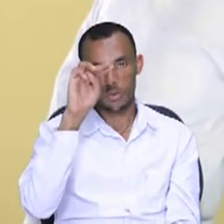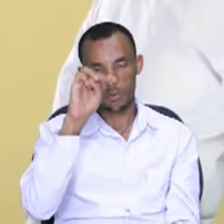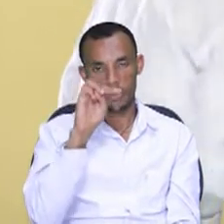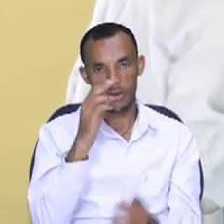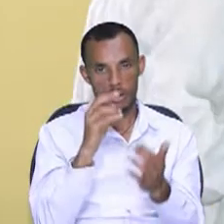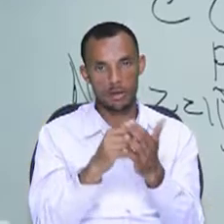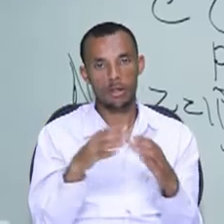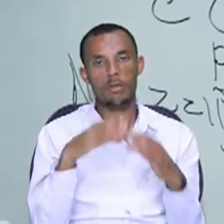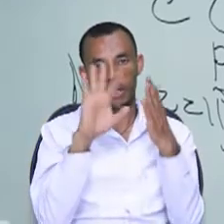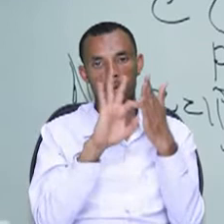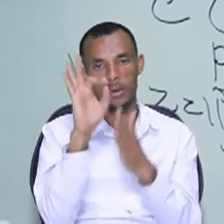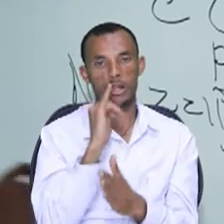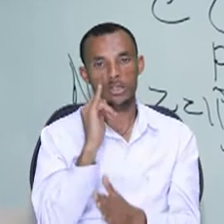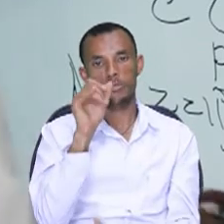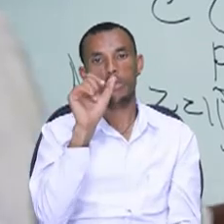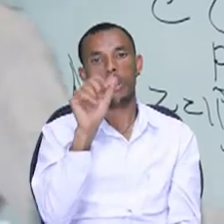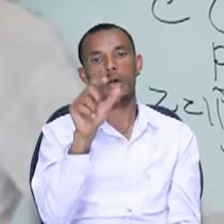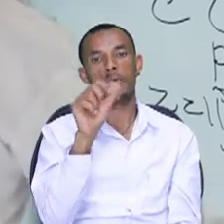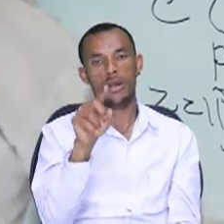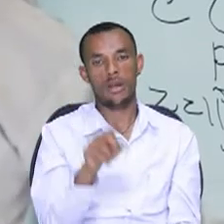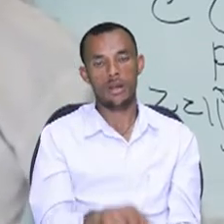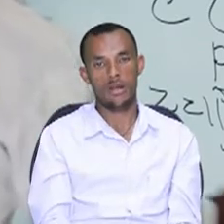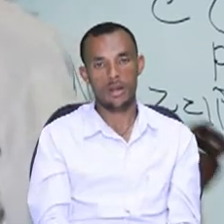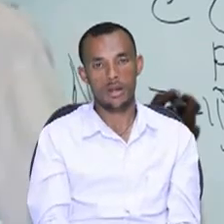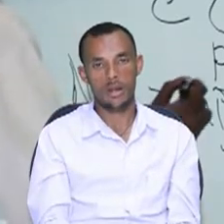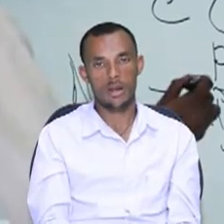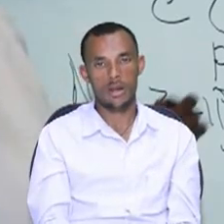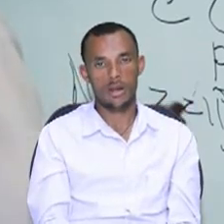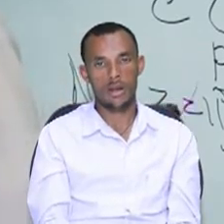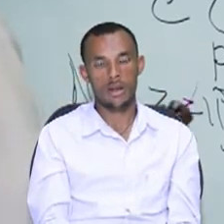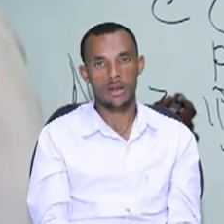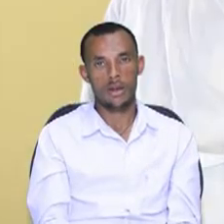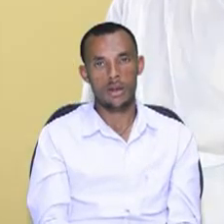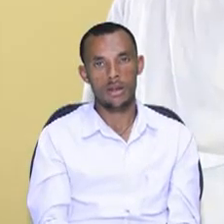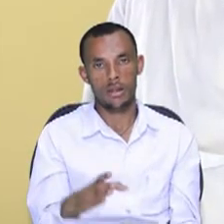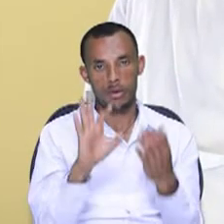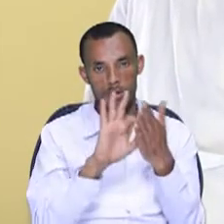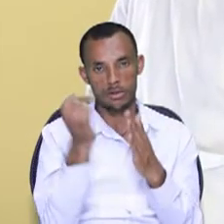Its atomic number is 11. Its atomic number is